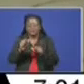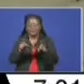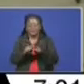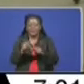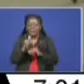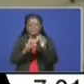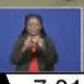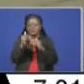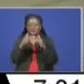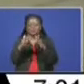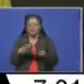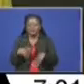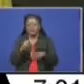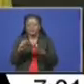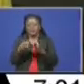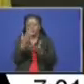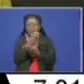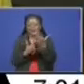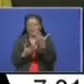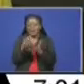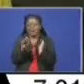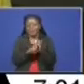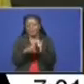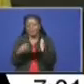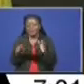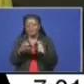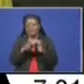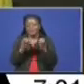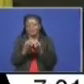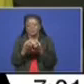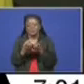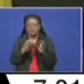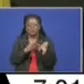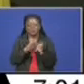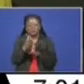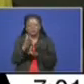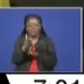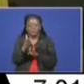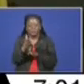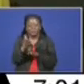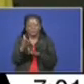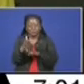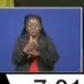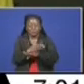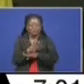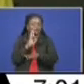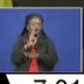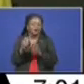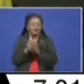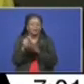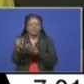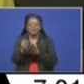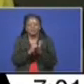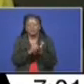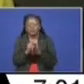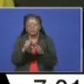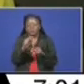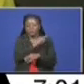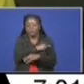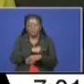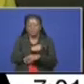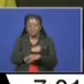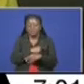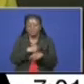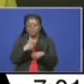clubs sharpened her leadership qualities. It made me become like a full-born leader, to know who I am. It helped